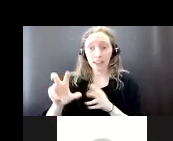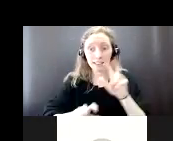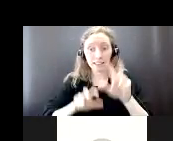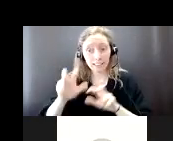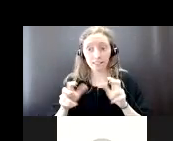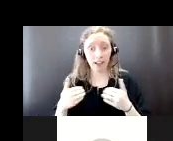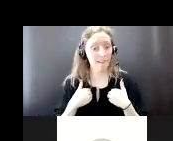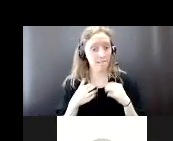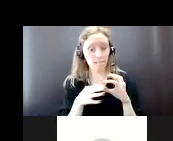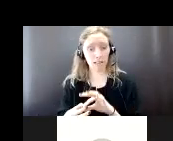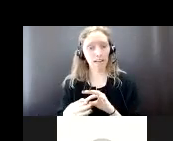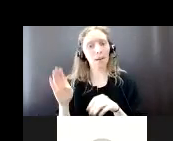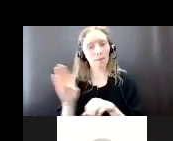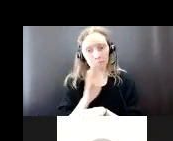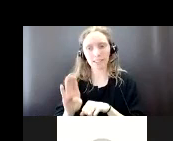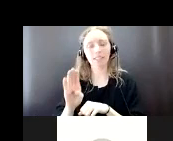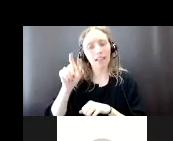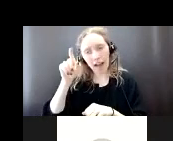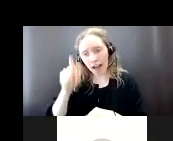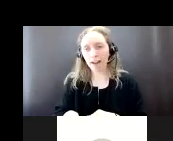sure that you are dealing with someone that is registered.